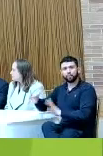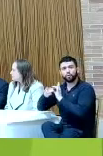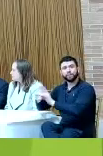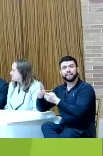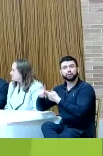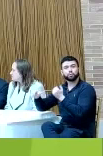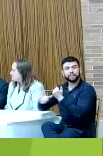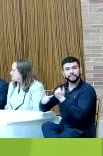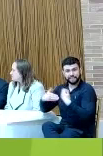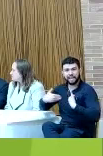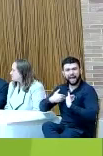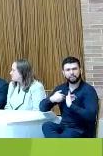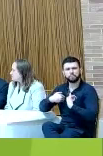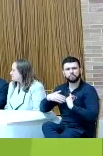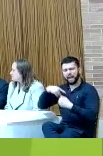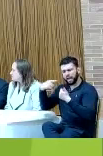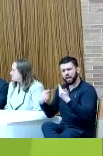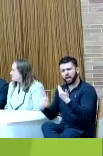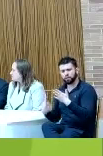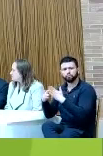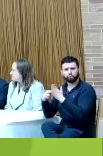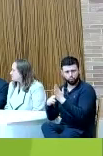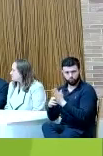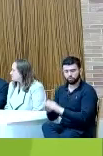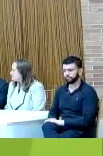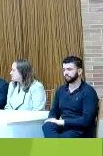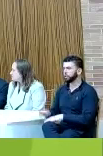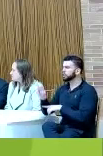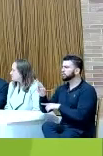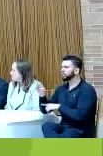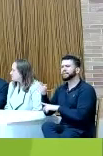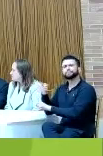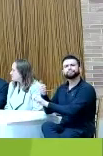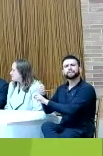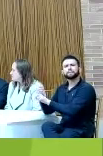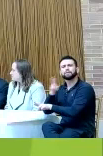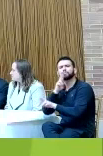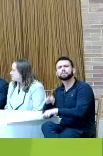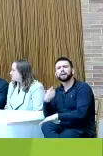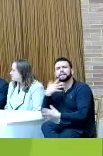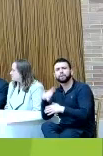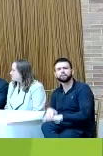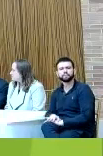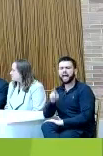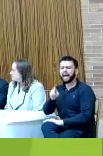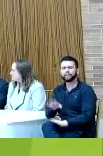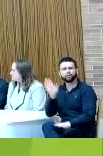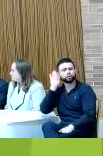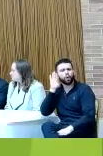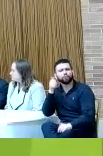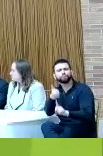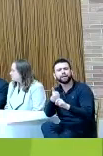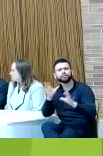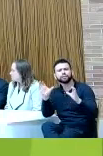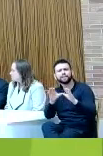service animals realtor responds by saying well I need the dog certificate because you know you're saying this is